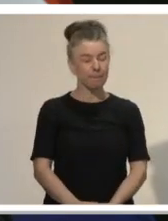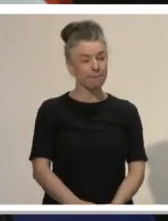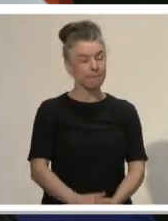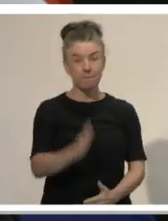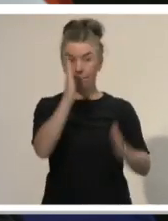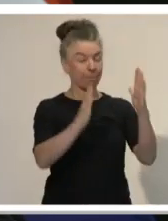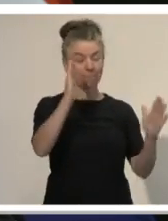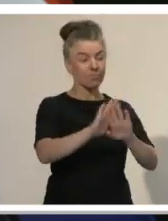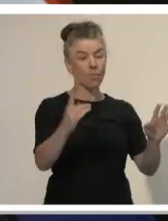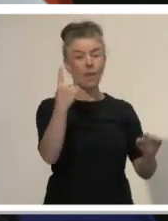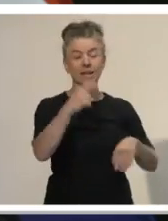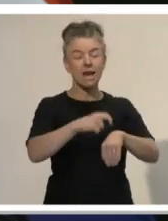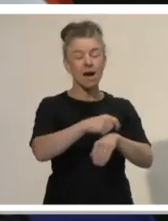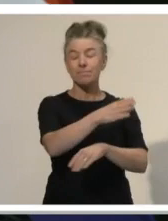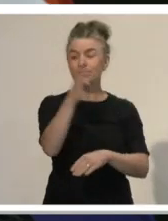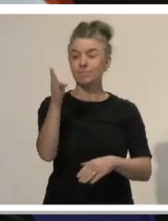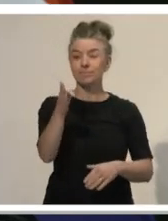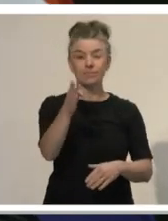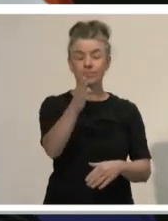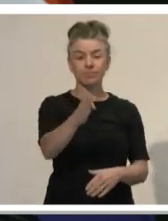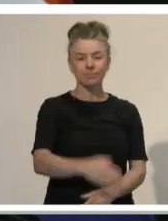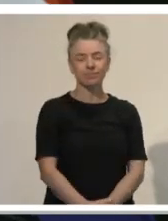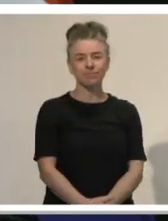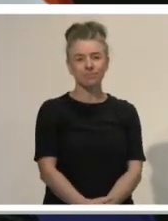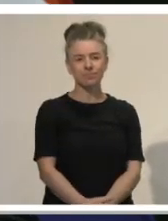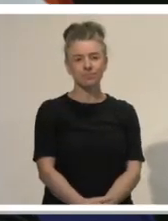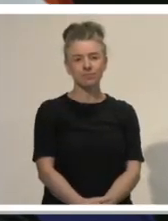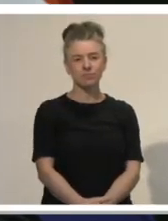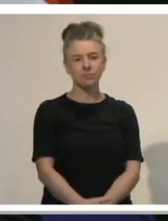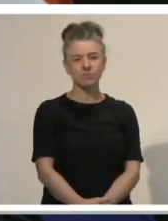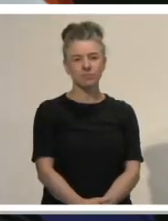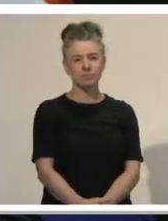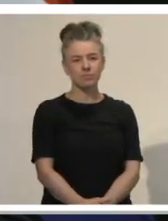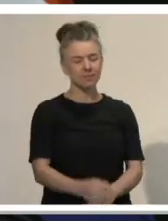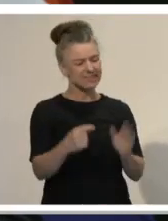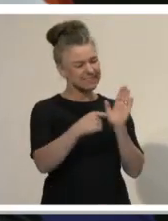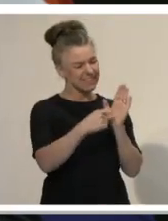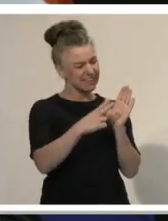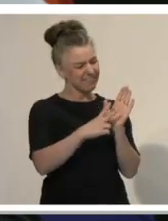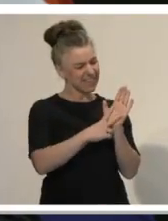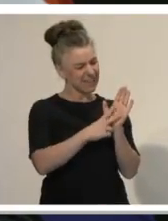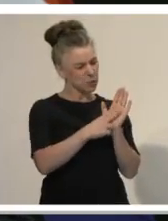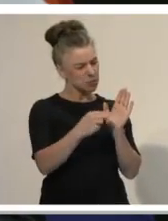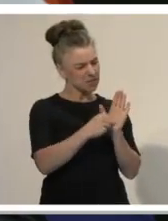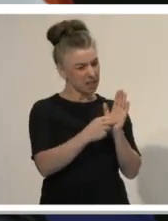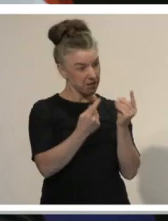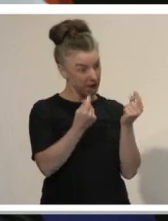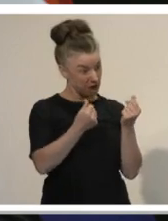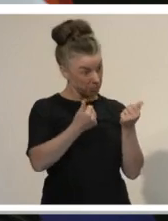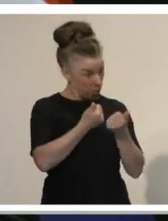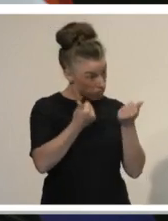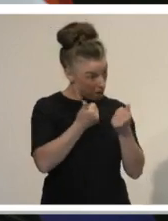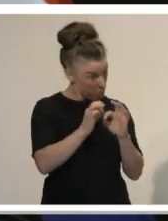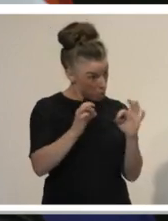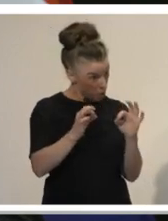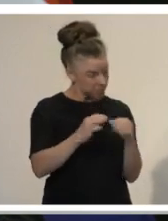a time. What is the state of TVNZ's finances right now? I'm not going to go into that again because that's